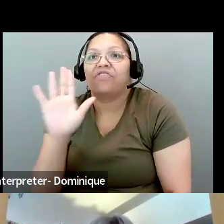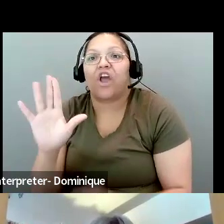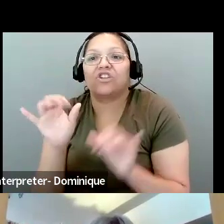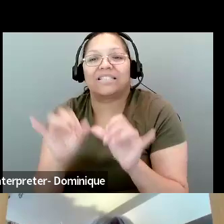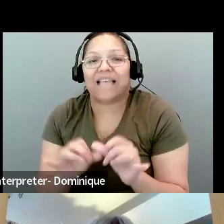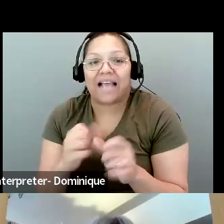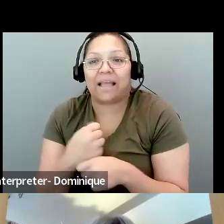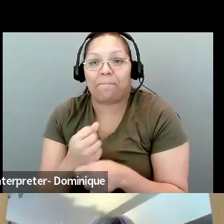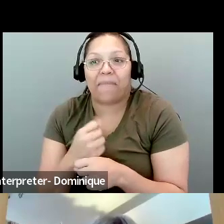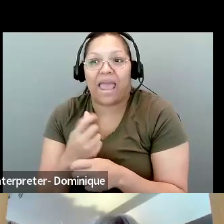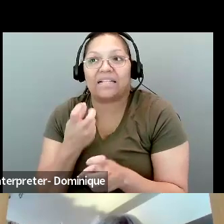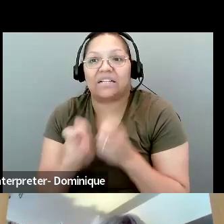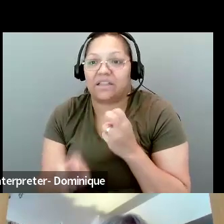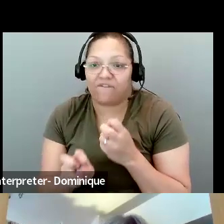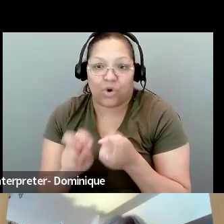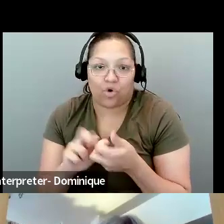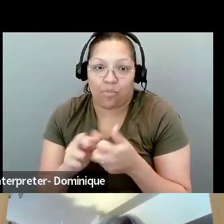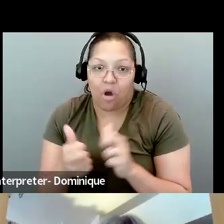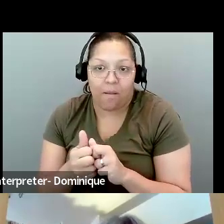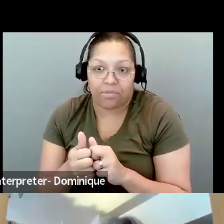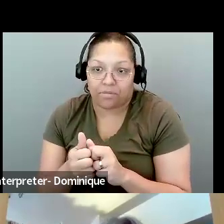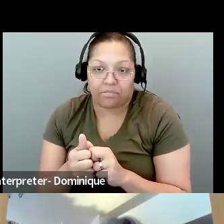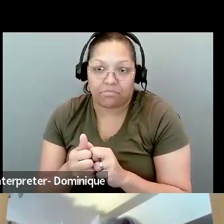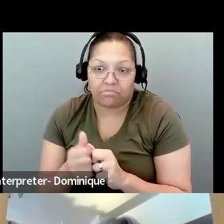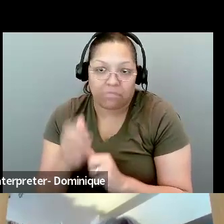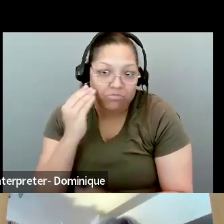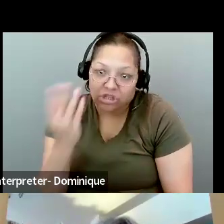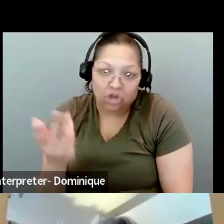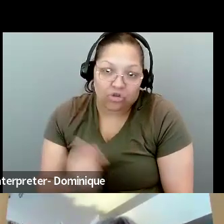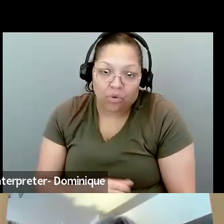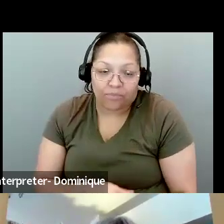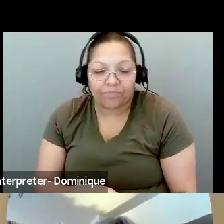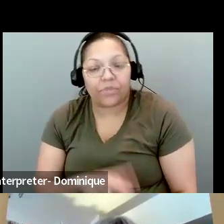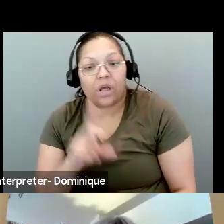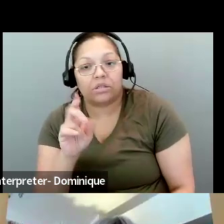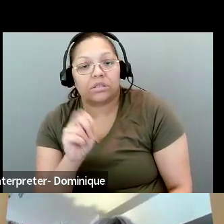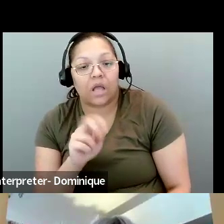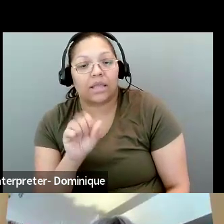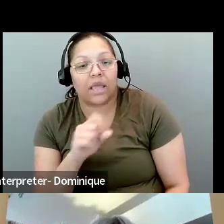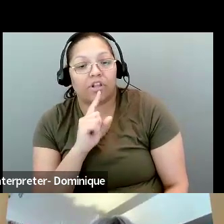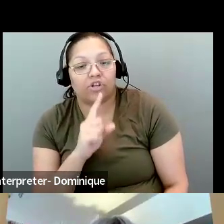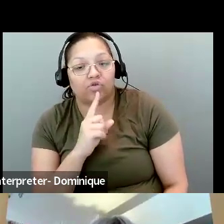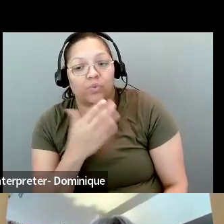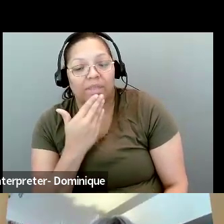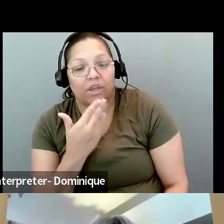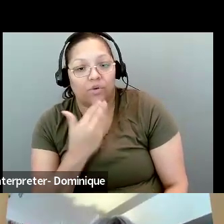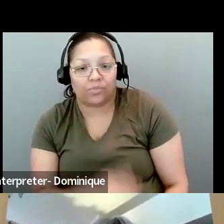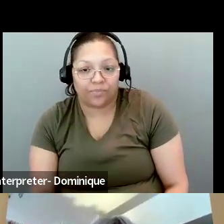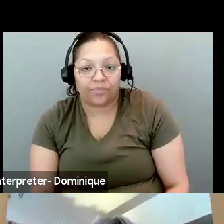makes that a difficult problem, right? Always. Very true. Thank you.